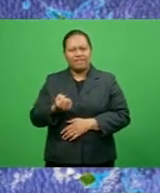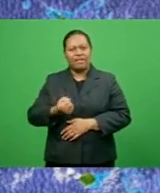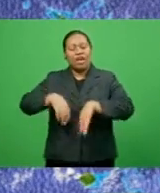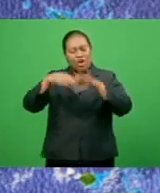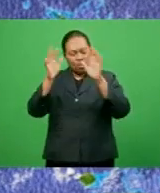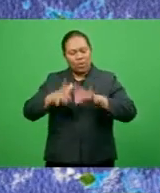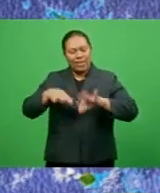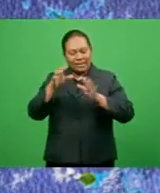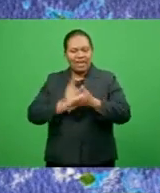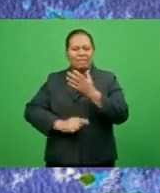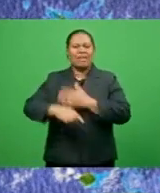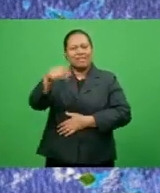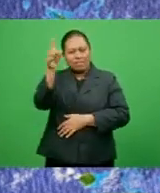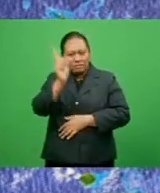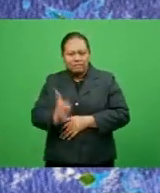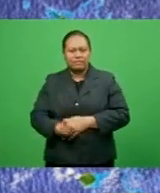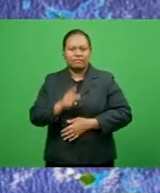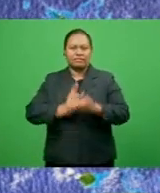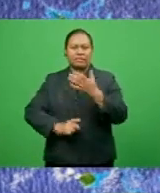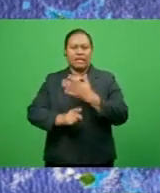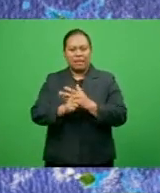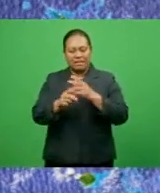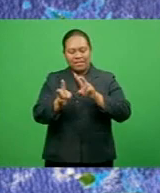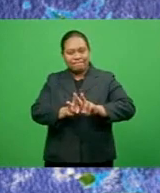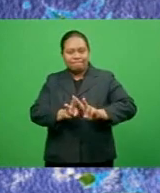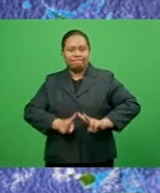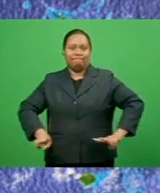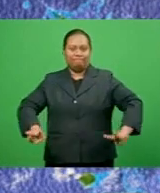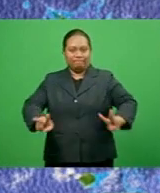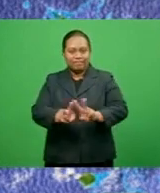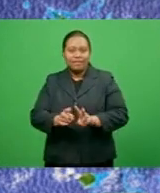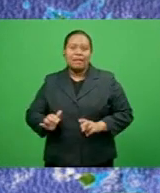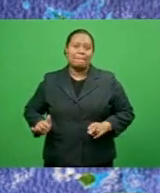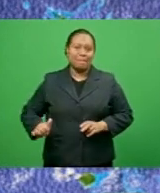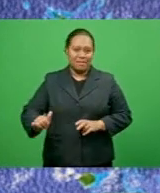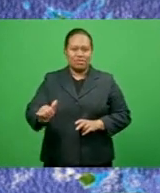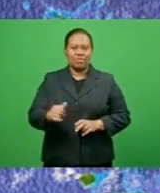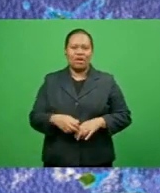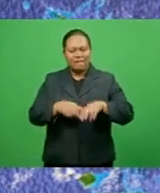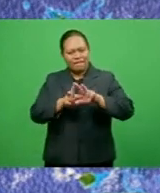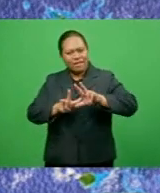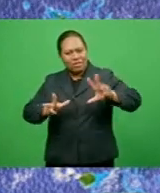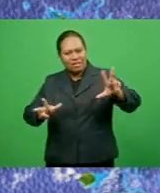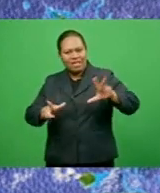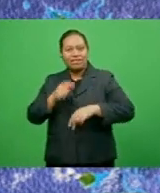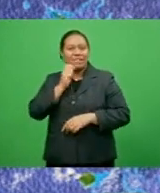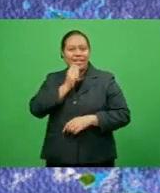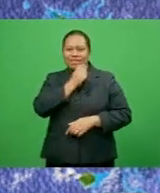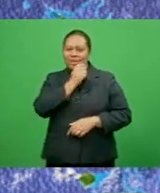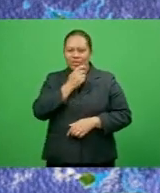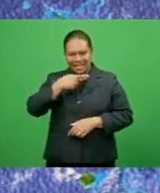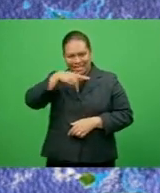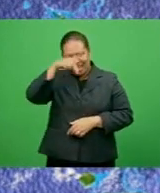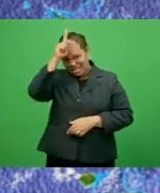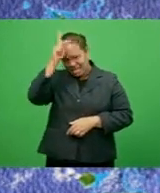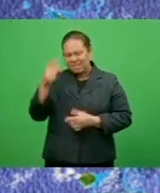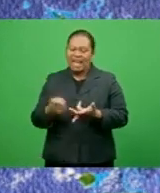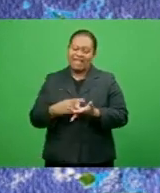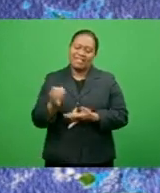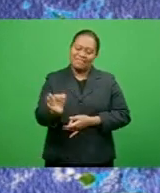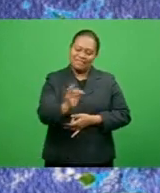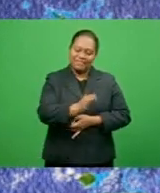and a few thunderstorms over Viti level, Yasawa and the Mamanutha group, Vanua level, Taviuni, Kandavu and nearby smaller